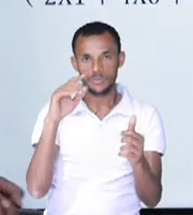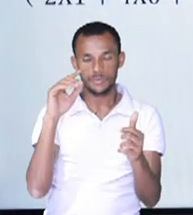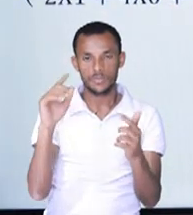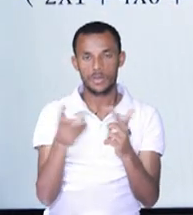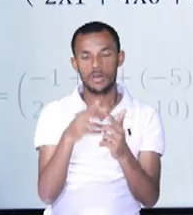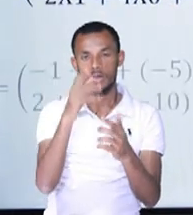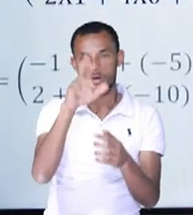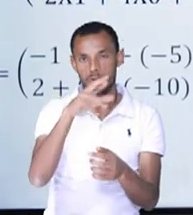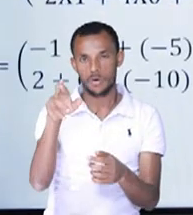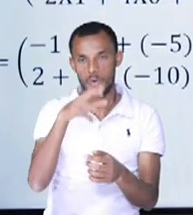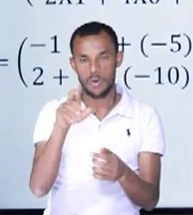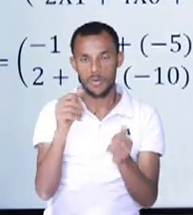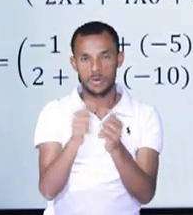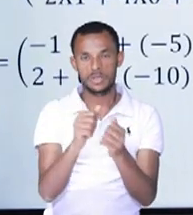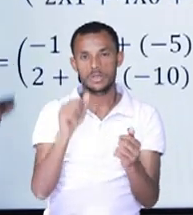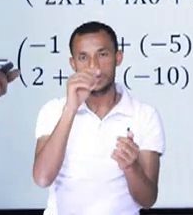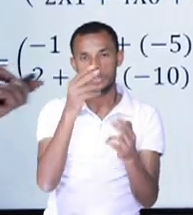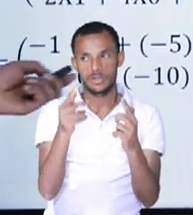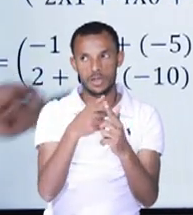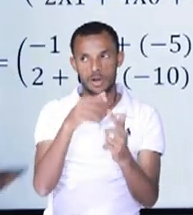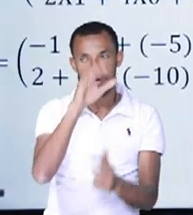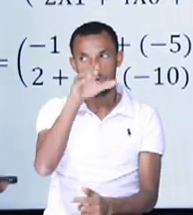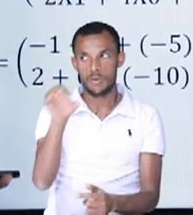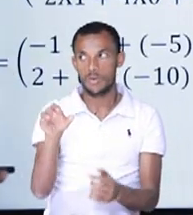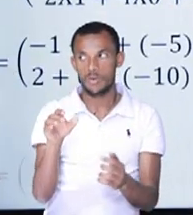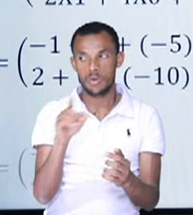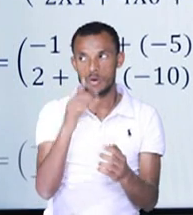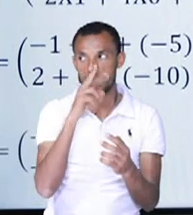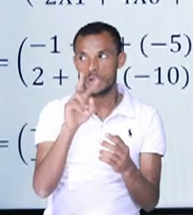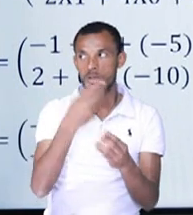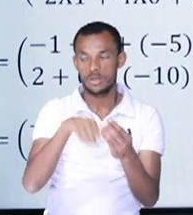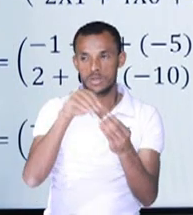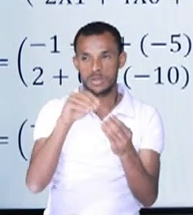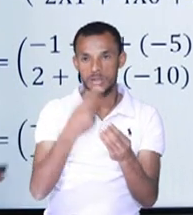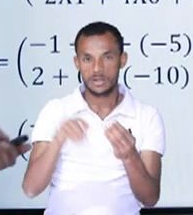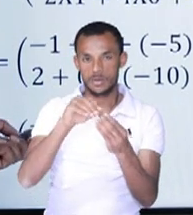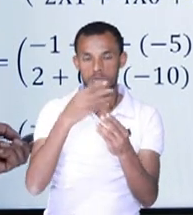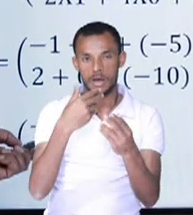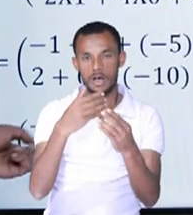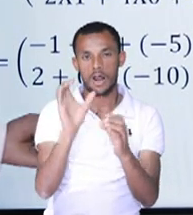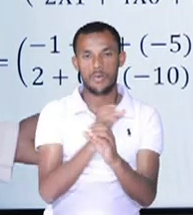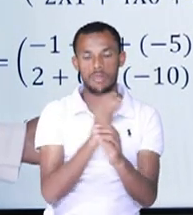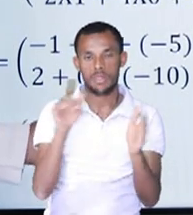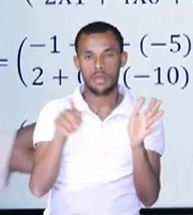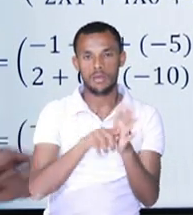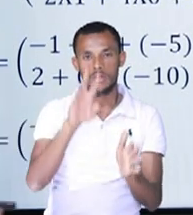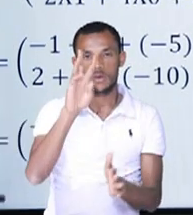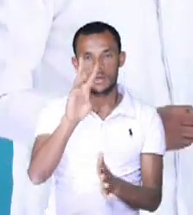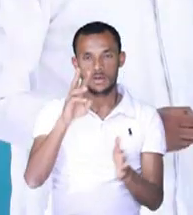second column. And when you are looking, you will have the sum. When the sum is calculated,